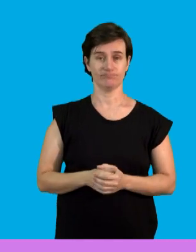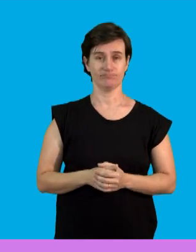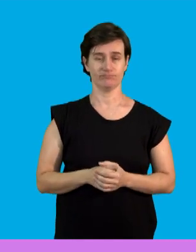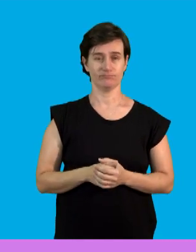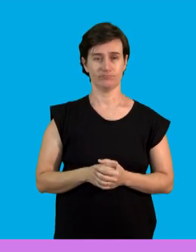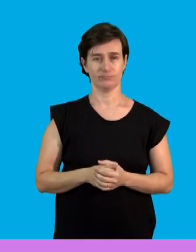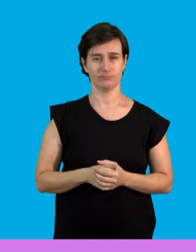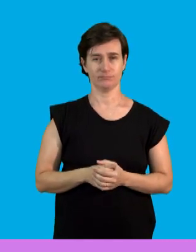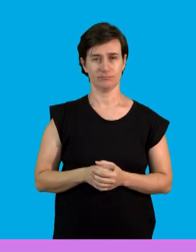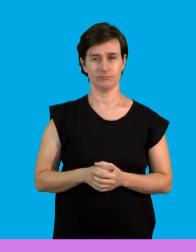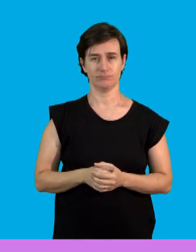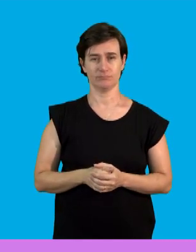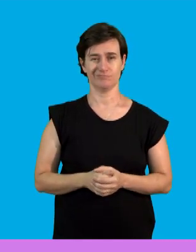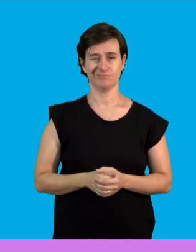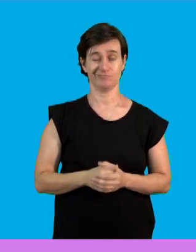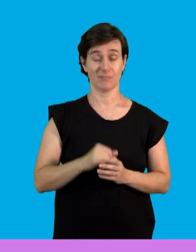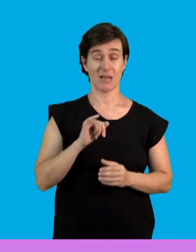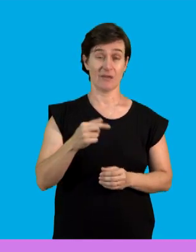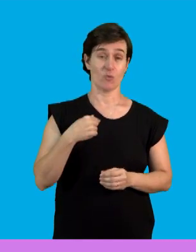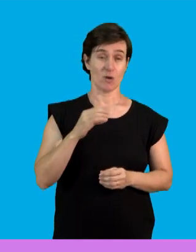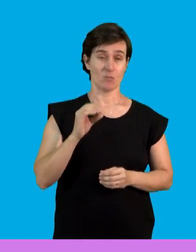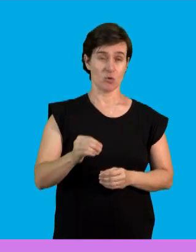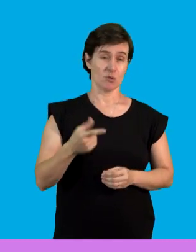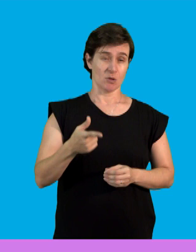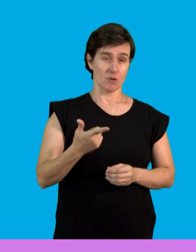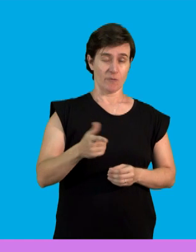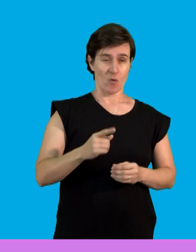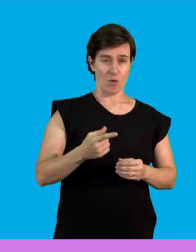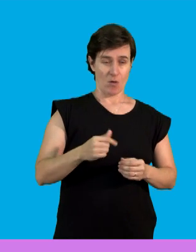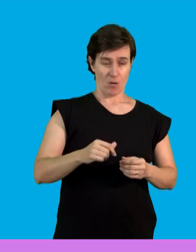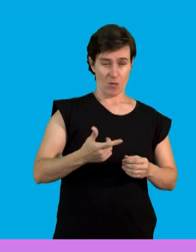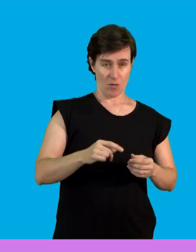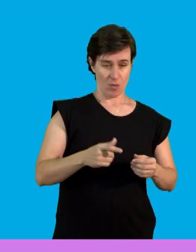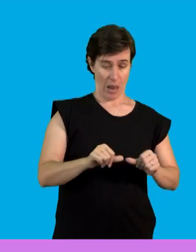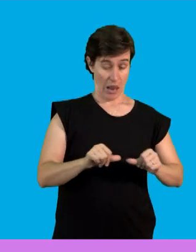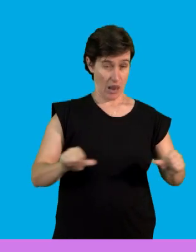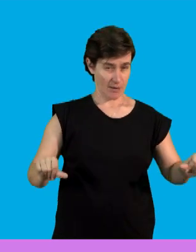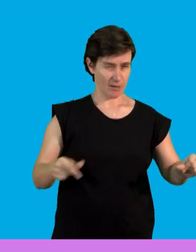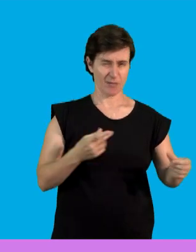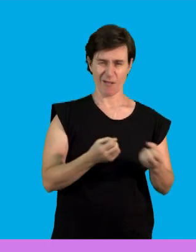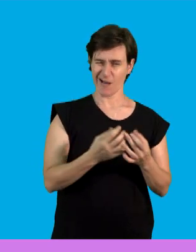total diameter of 331 millimeters.